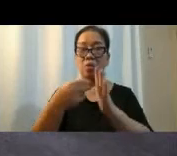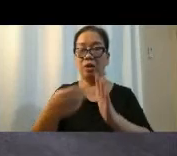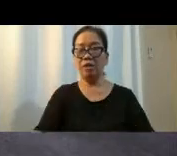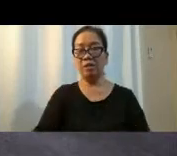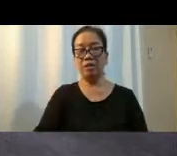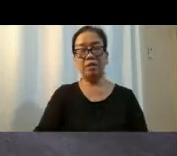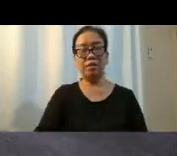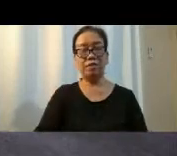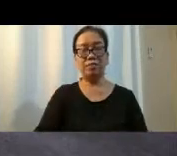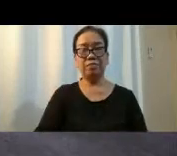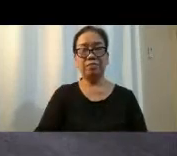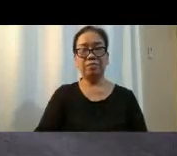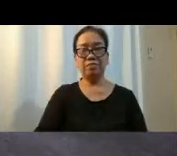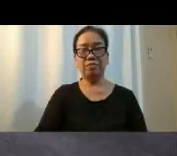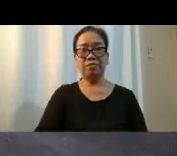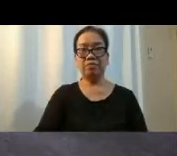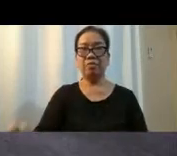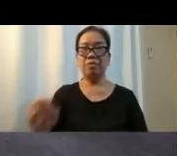3 hours.